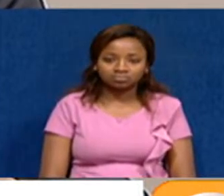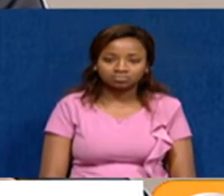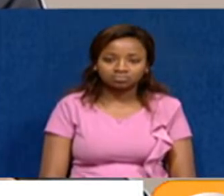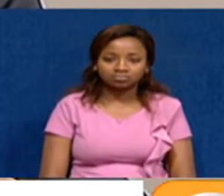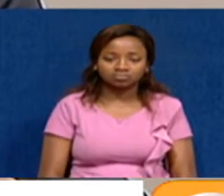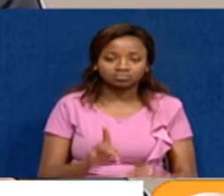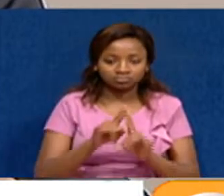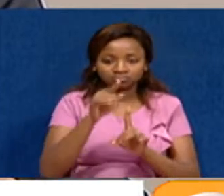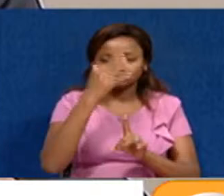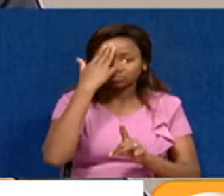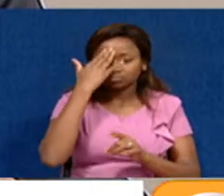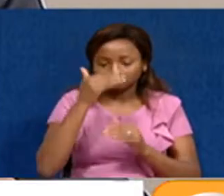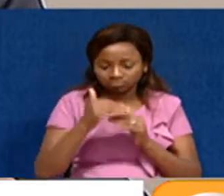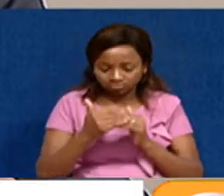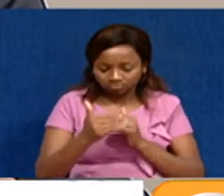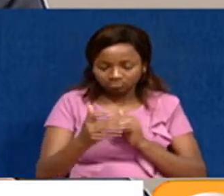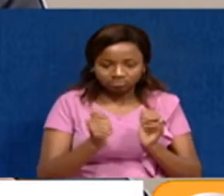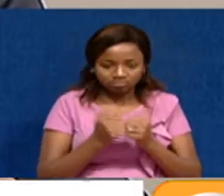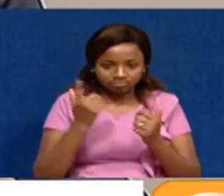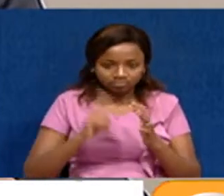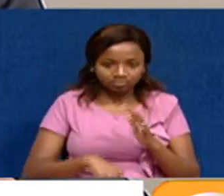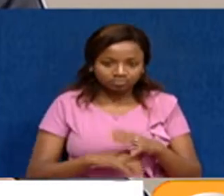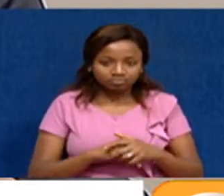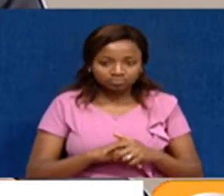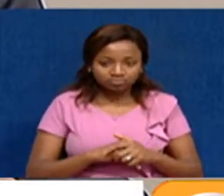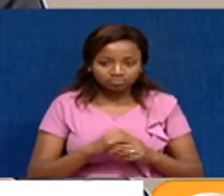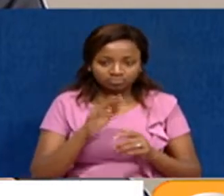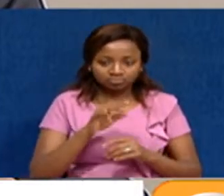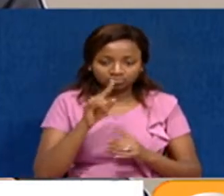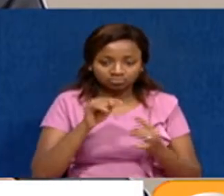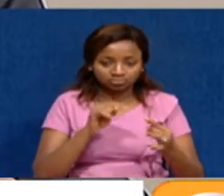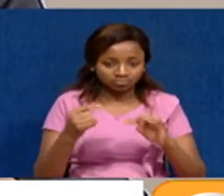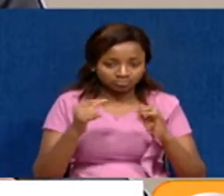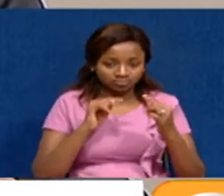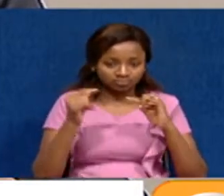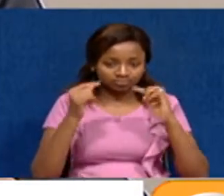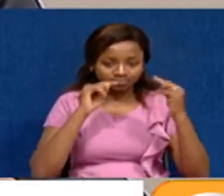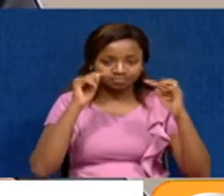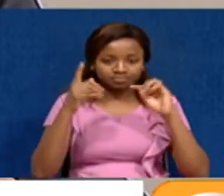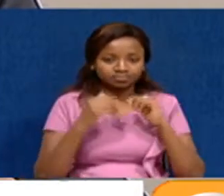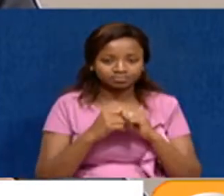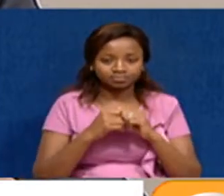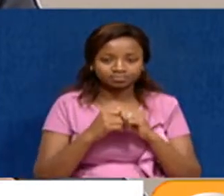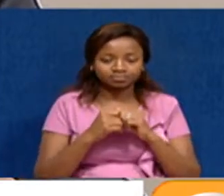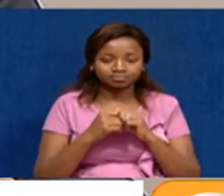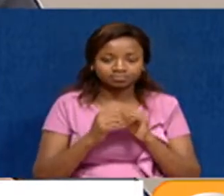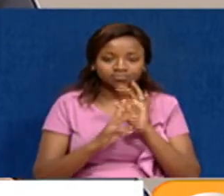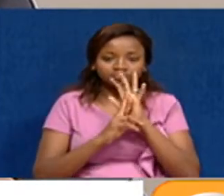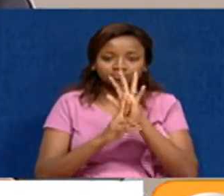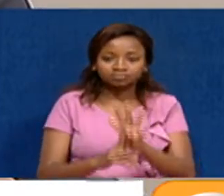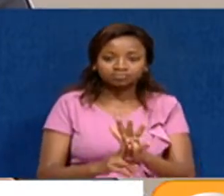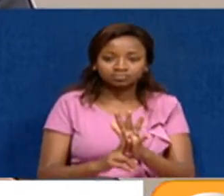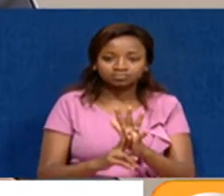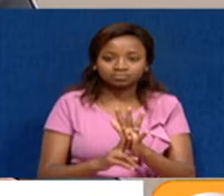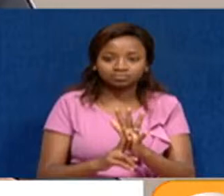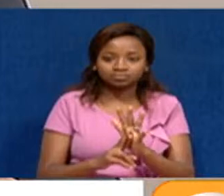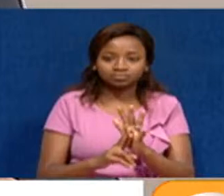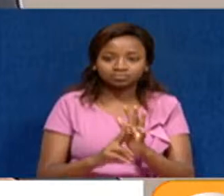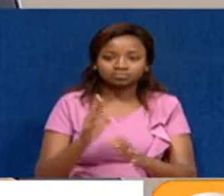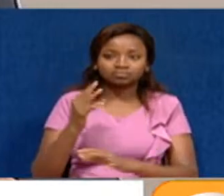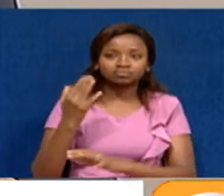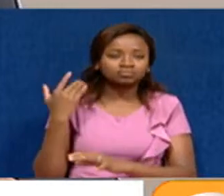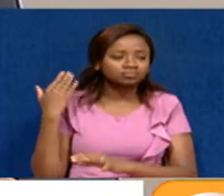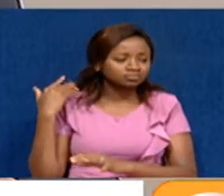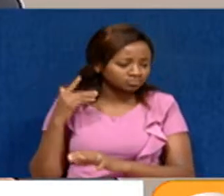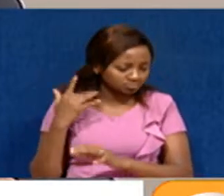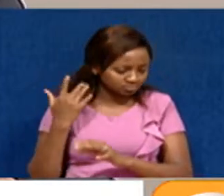knows exactly what happened. They were fighting it. That fighting on behalf of Football Kenya, at that time it was in the,